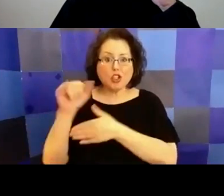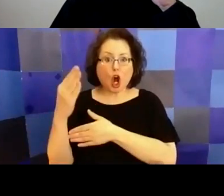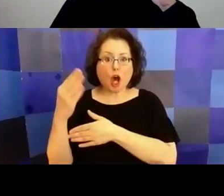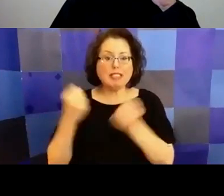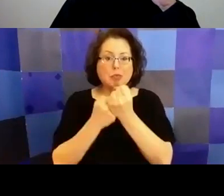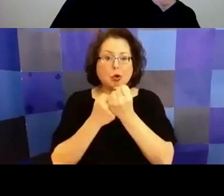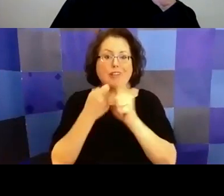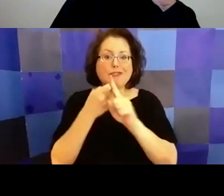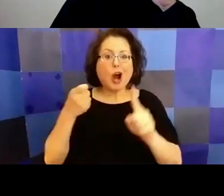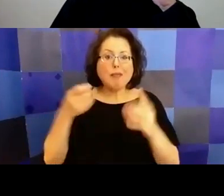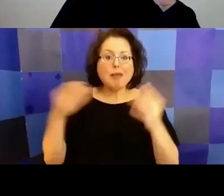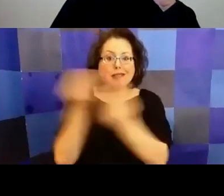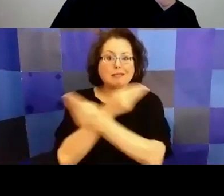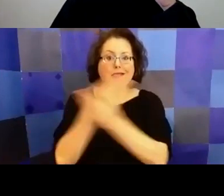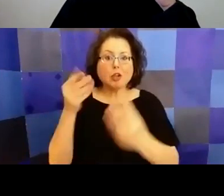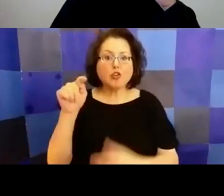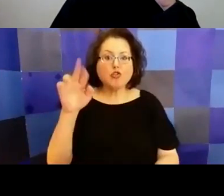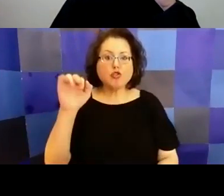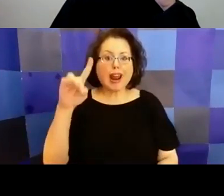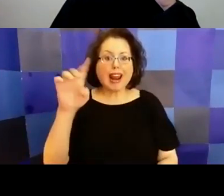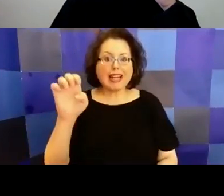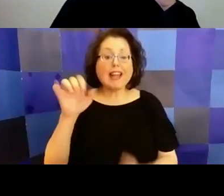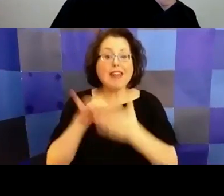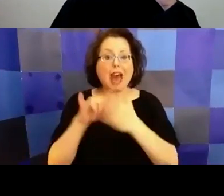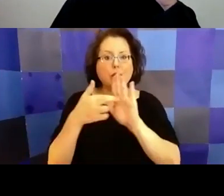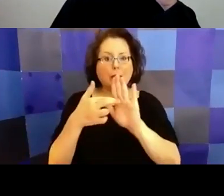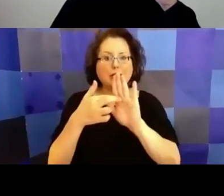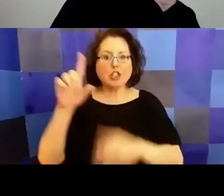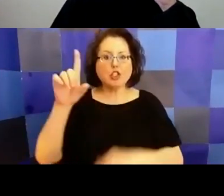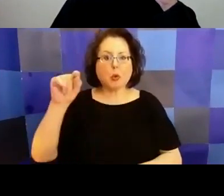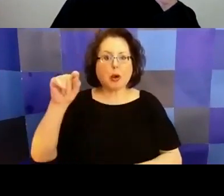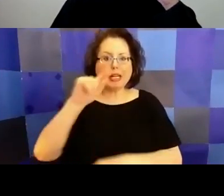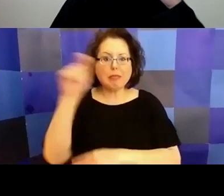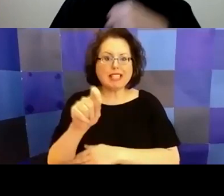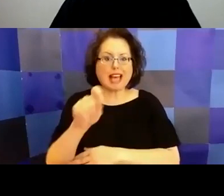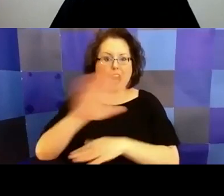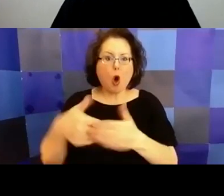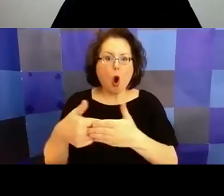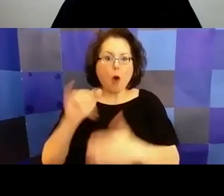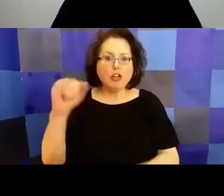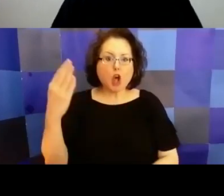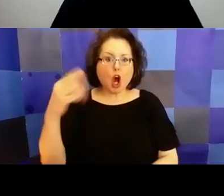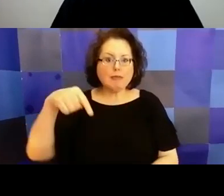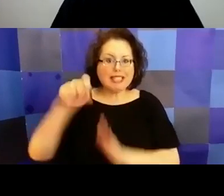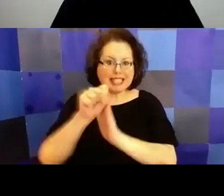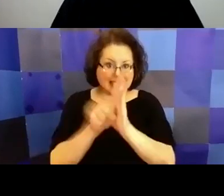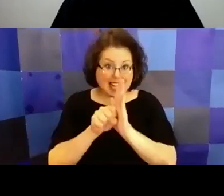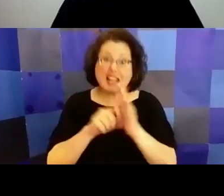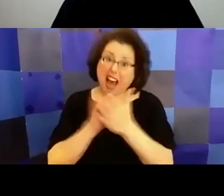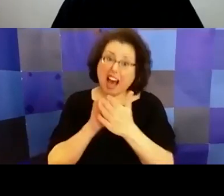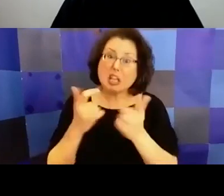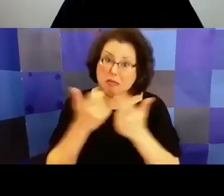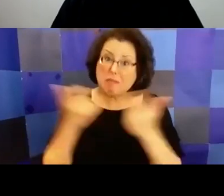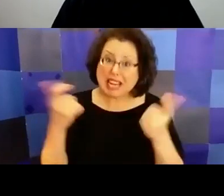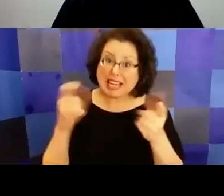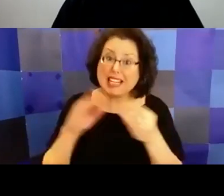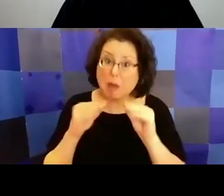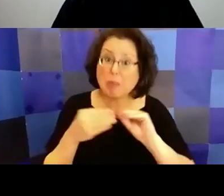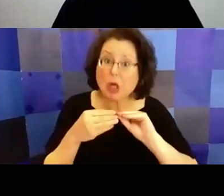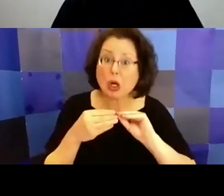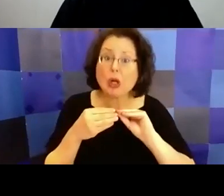in 2018, which represents 20% of all jobs in the state. So those are pretty big numbers.